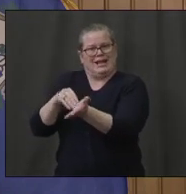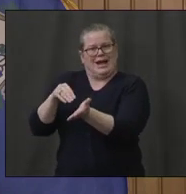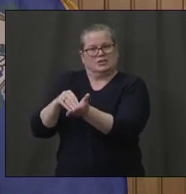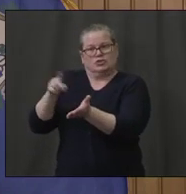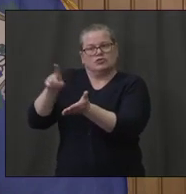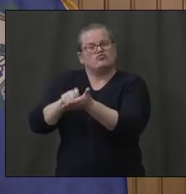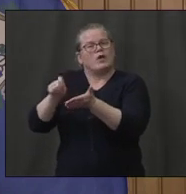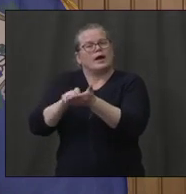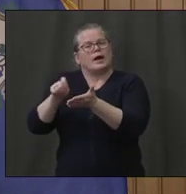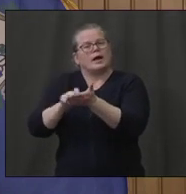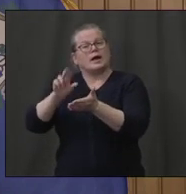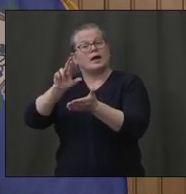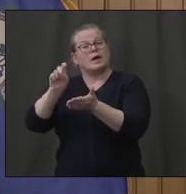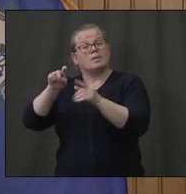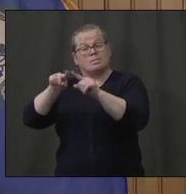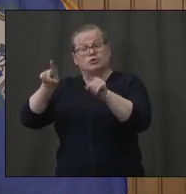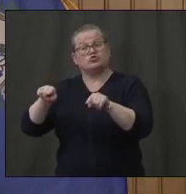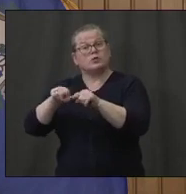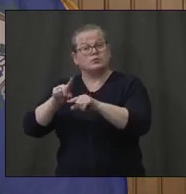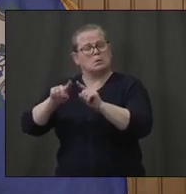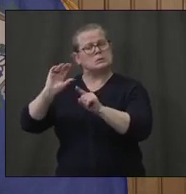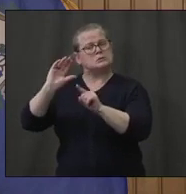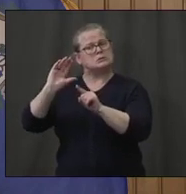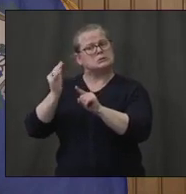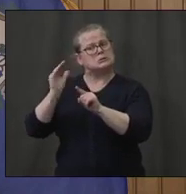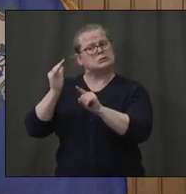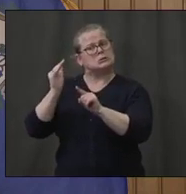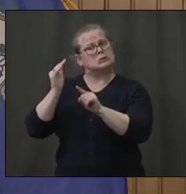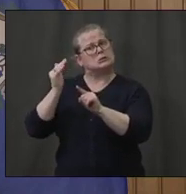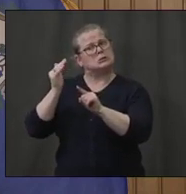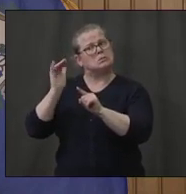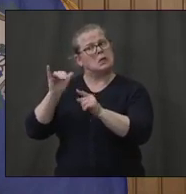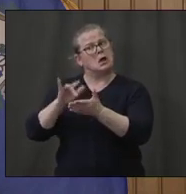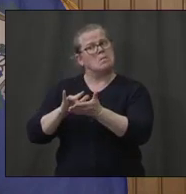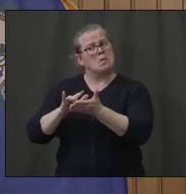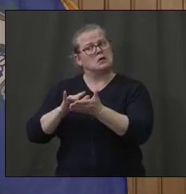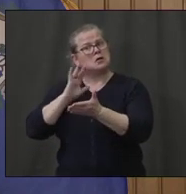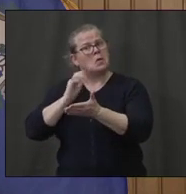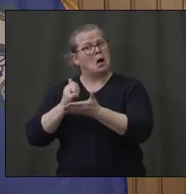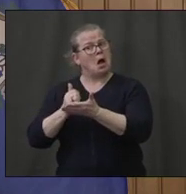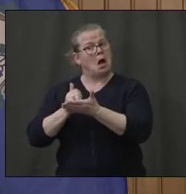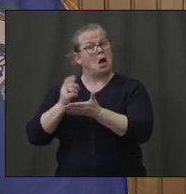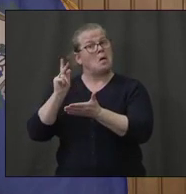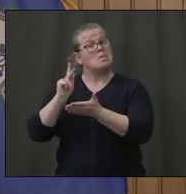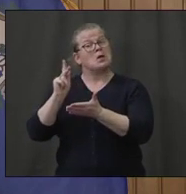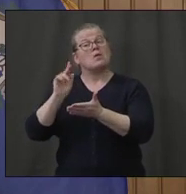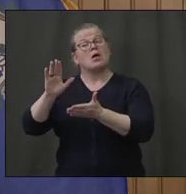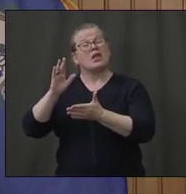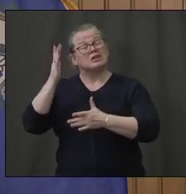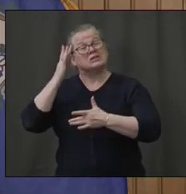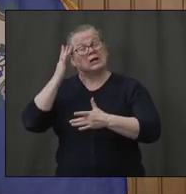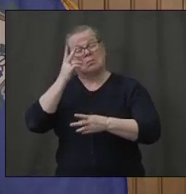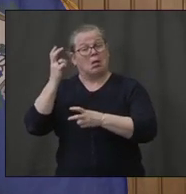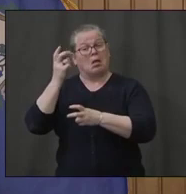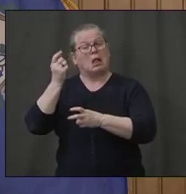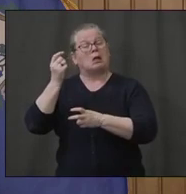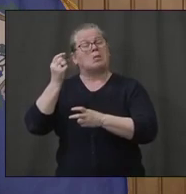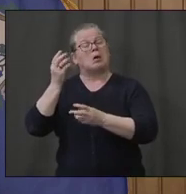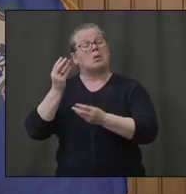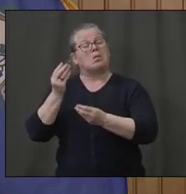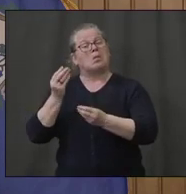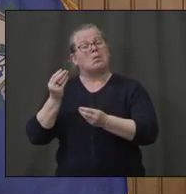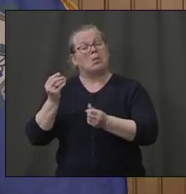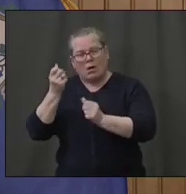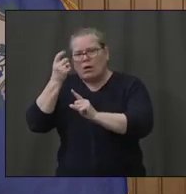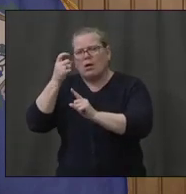some effect that maybe it is mitigating and helping people get out of the hospital a little bit sooner. Obviously, that's for lupus,